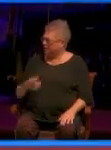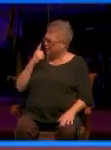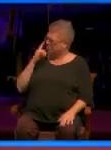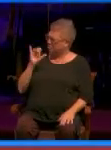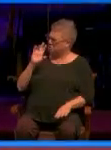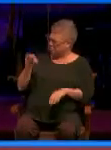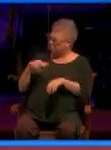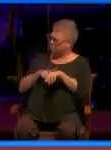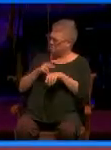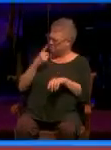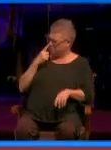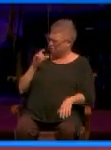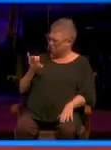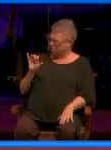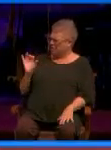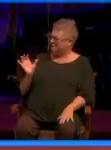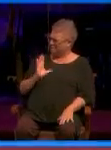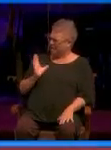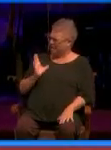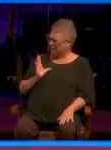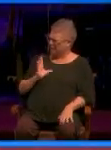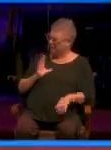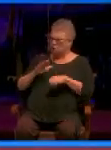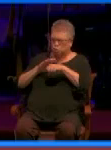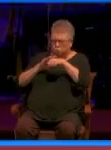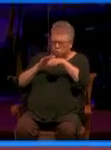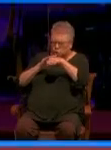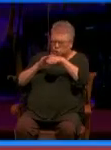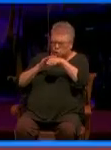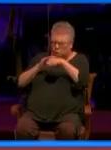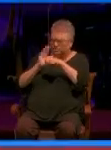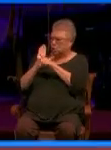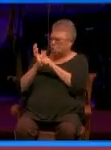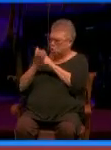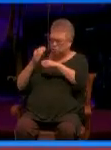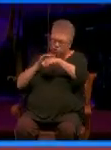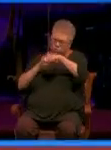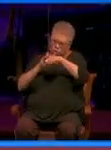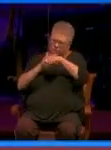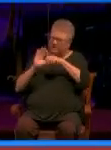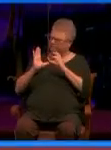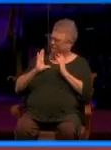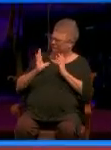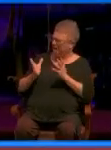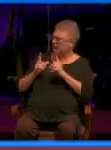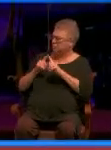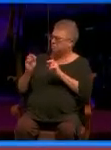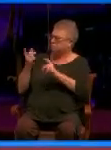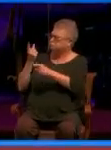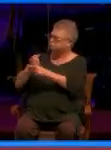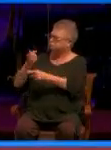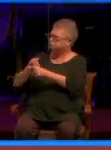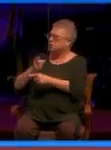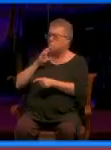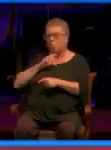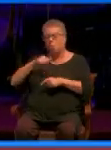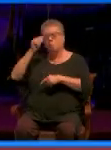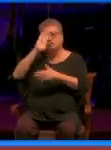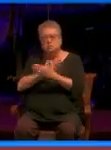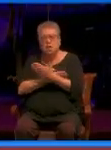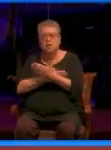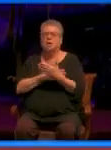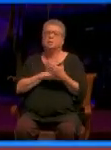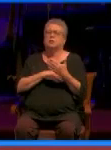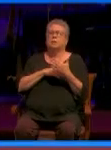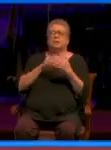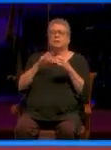looks fine. On the surface and culturally in this setting, it looks right. The oldest son would get a double